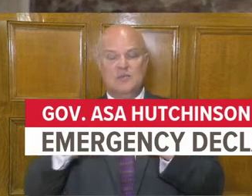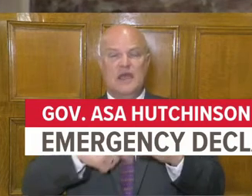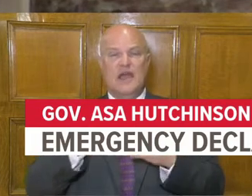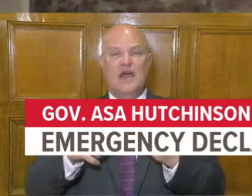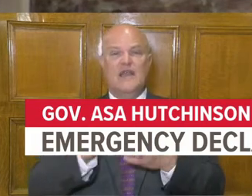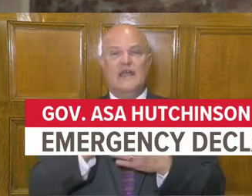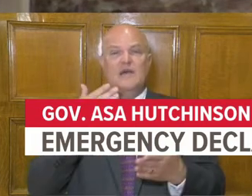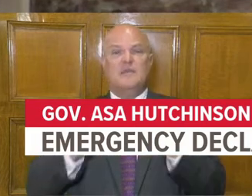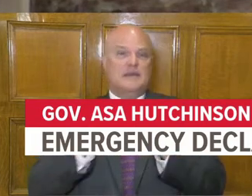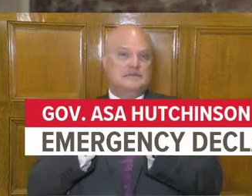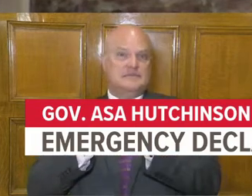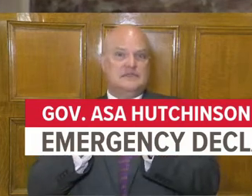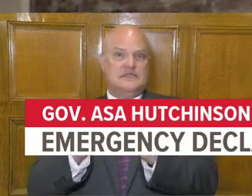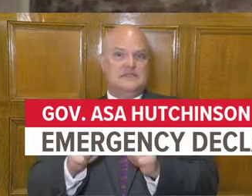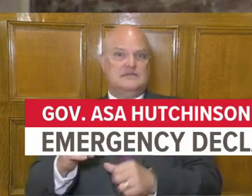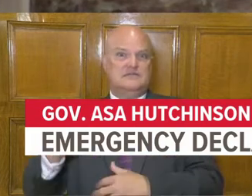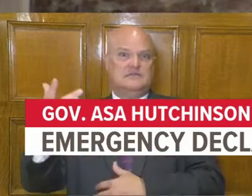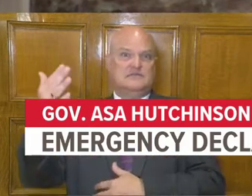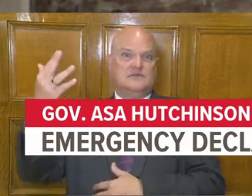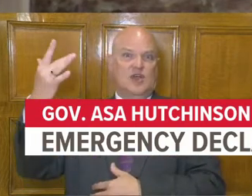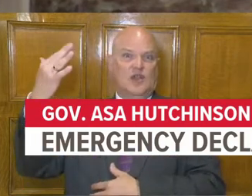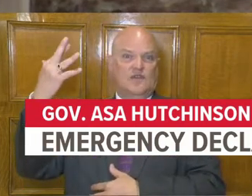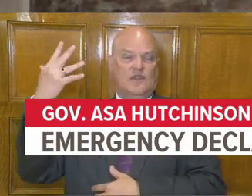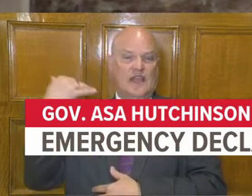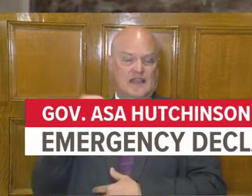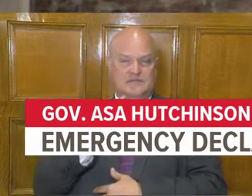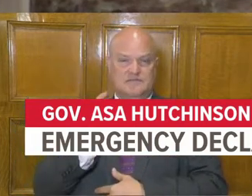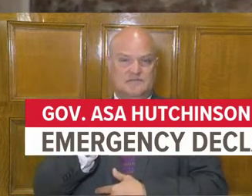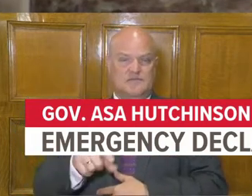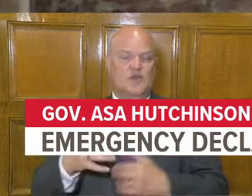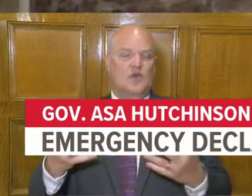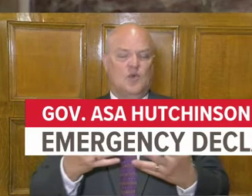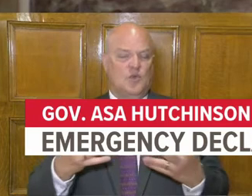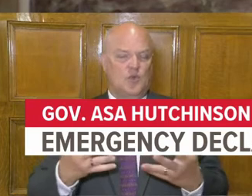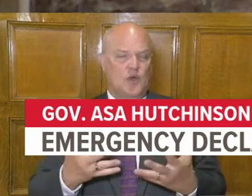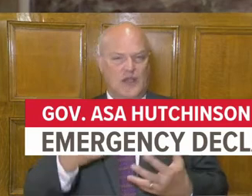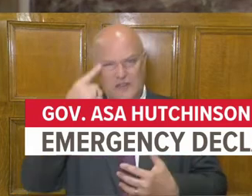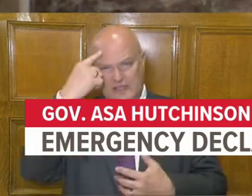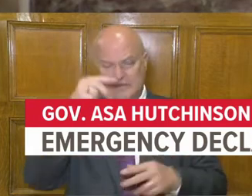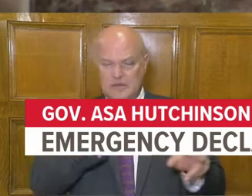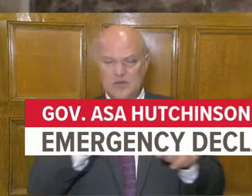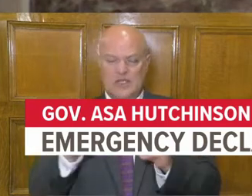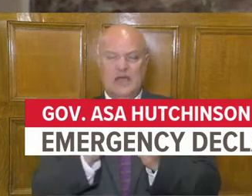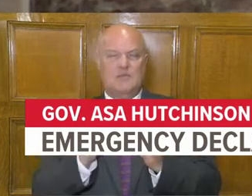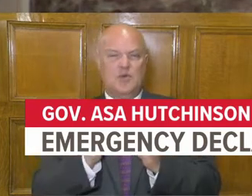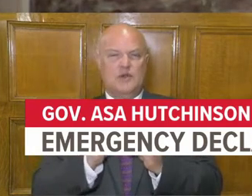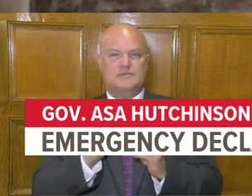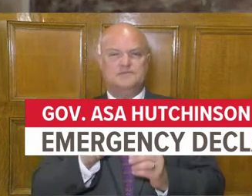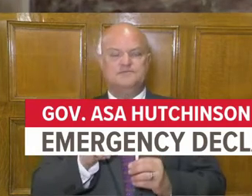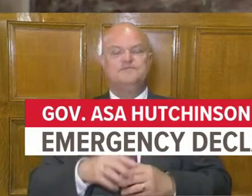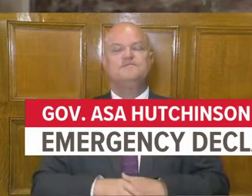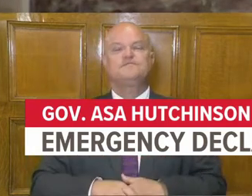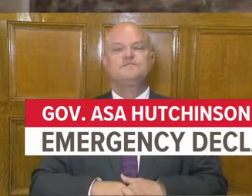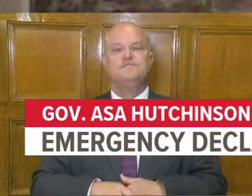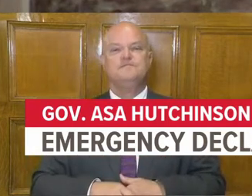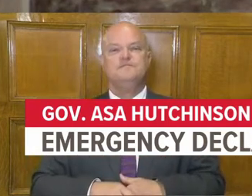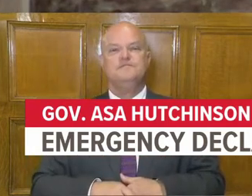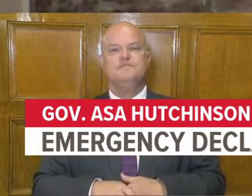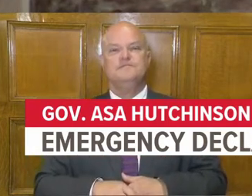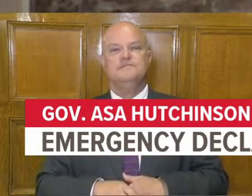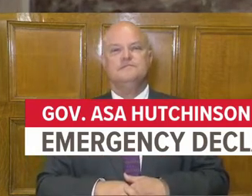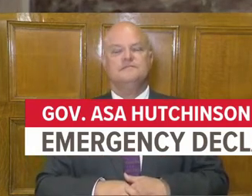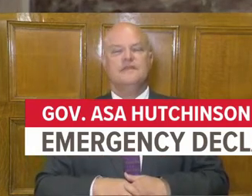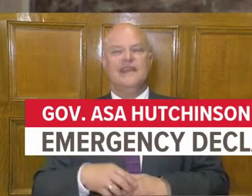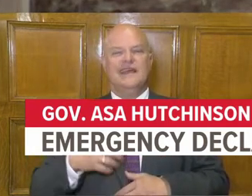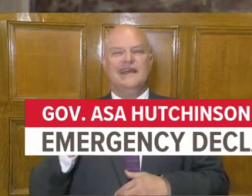that it may have existed even longer than that? And what else do you think needs to be looked at with the program? Director